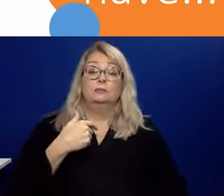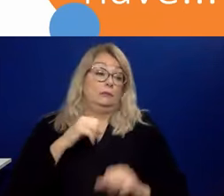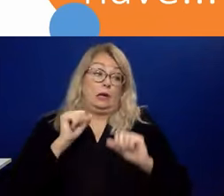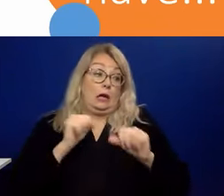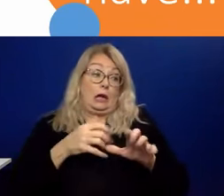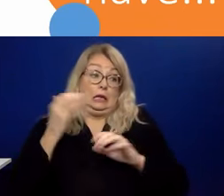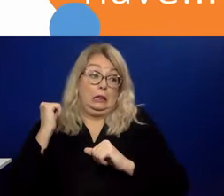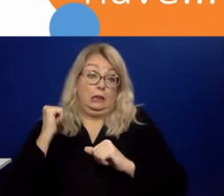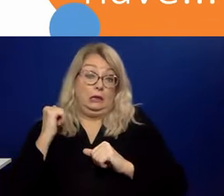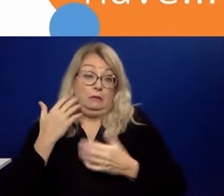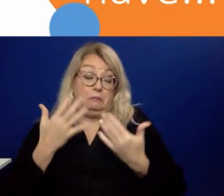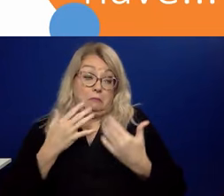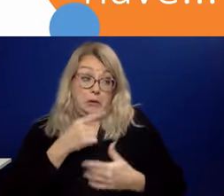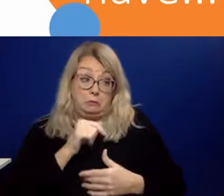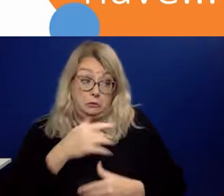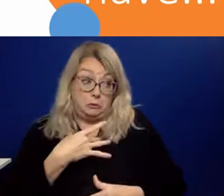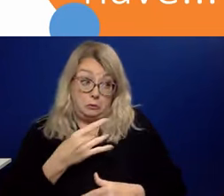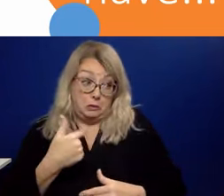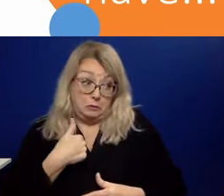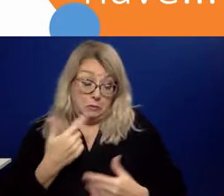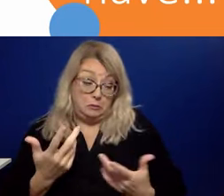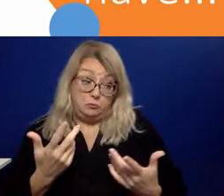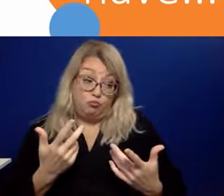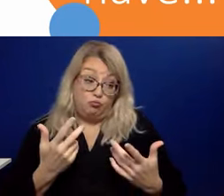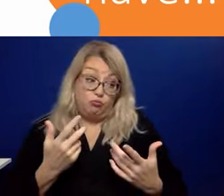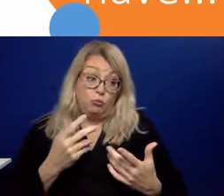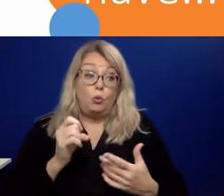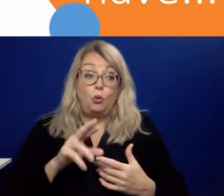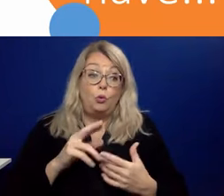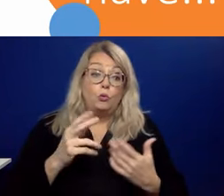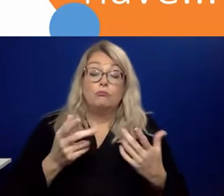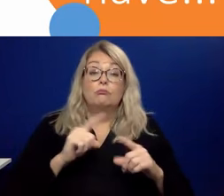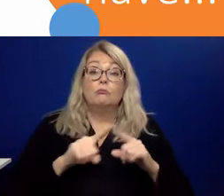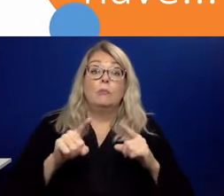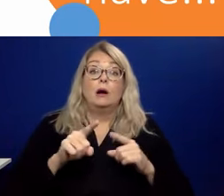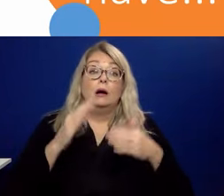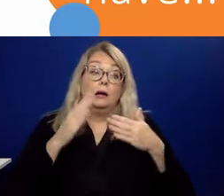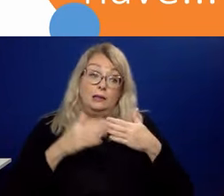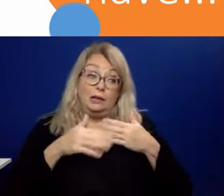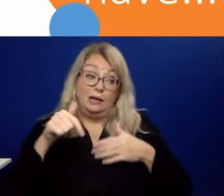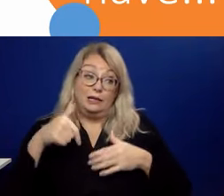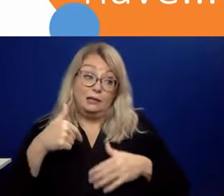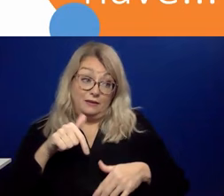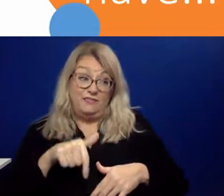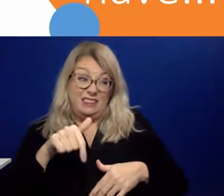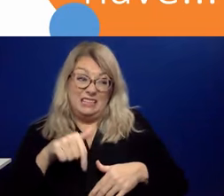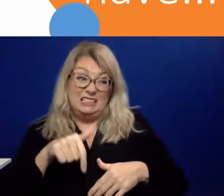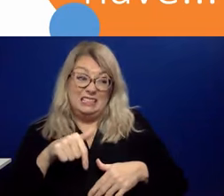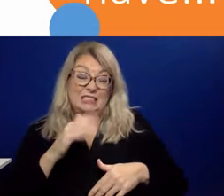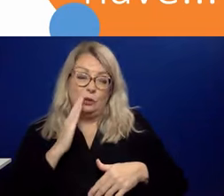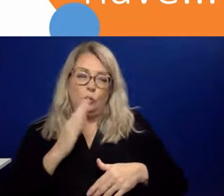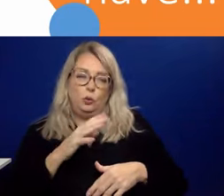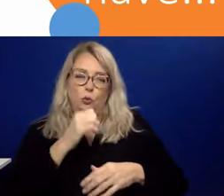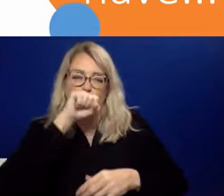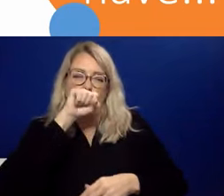you might not like me, right? That might not happen. But at the end of this, you're going to love me, okay? Because we're going to